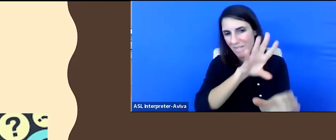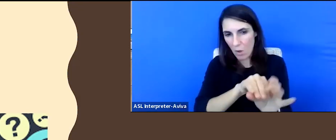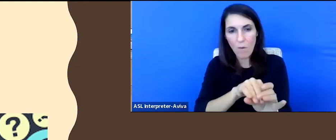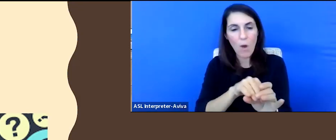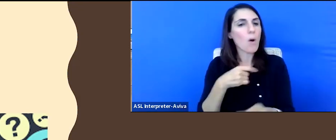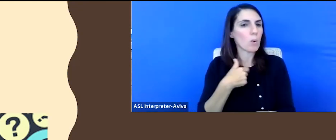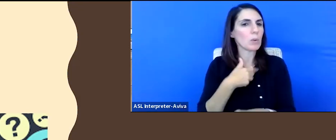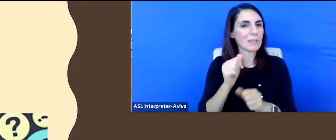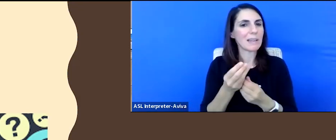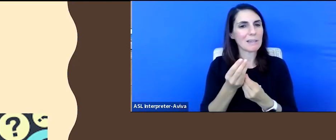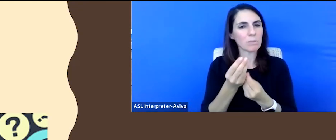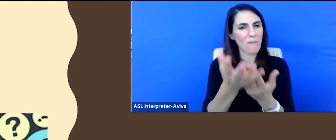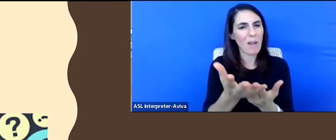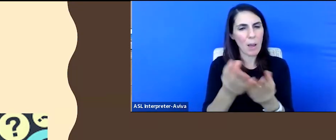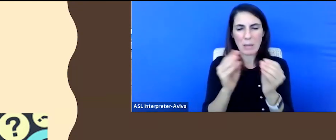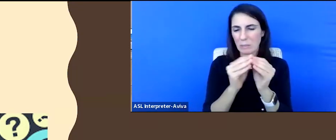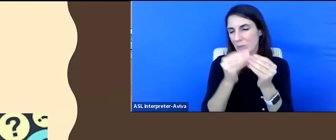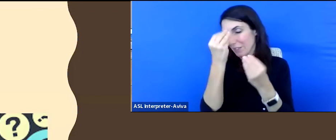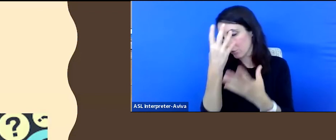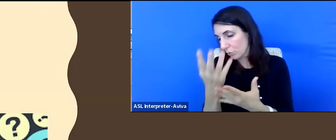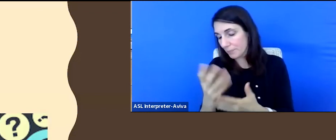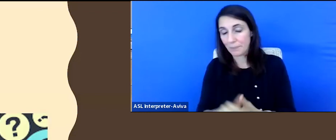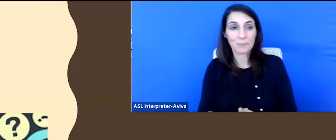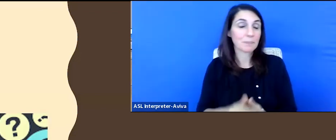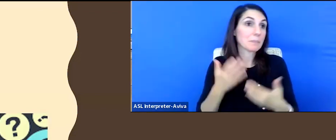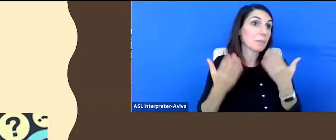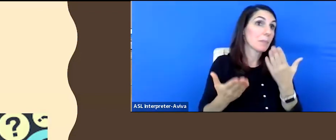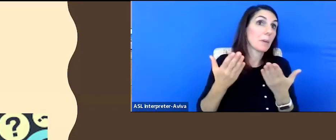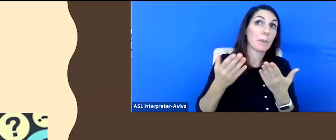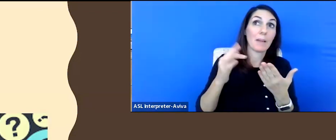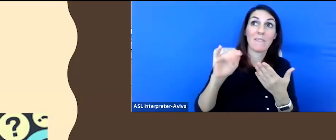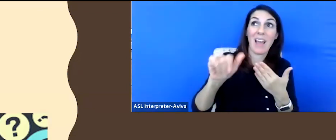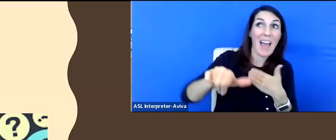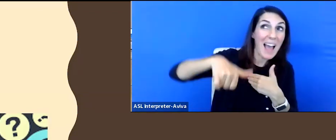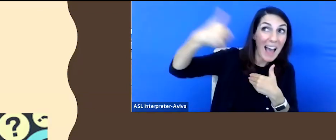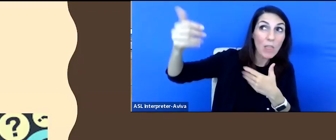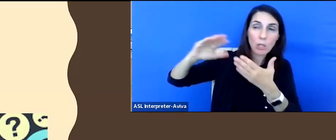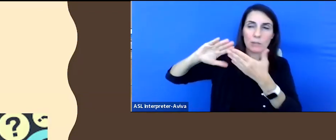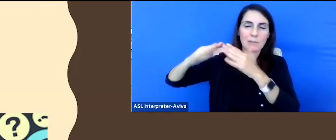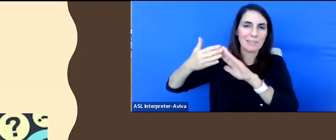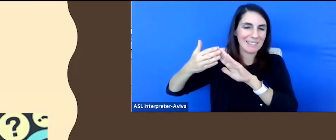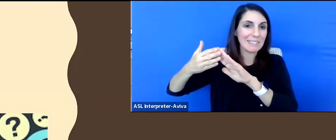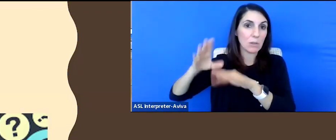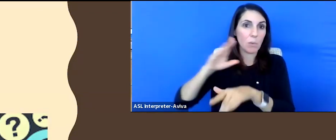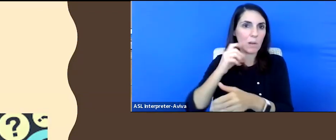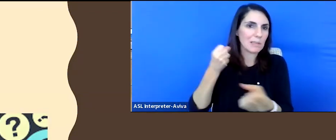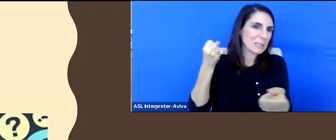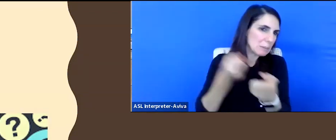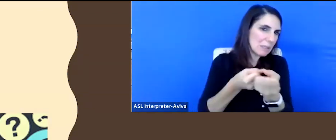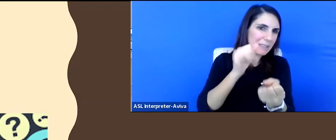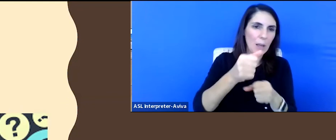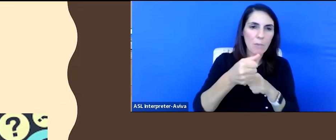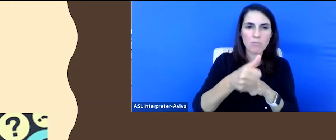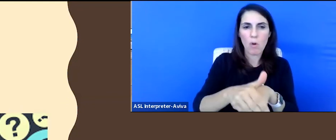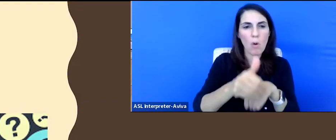some information. If it's another municipality or entity that's sponsoring that parade, our goal